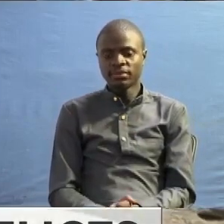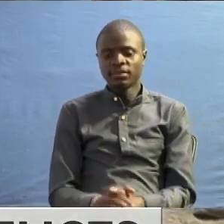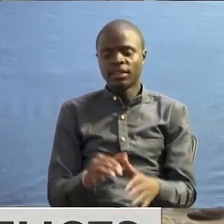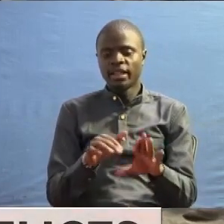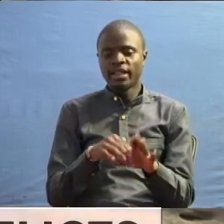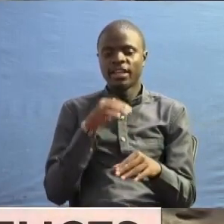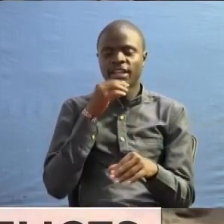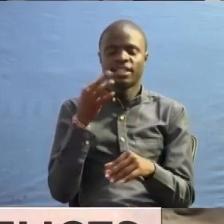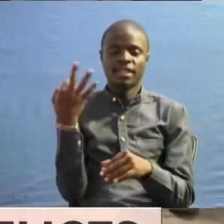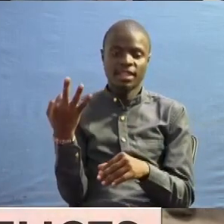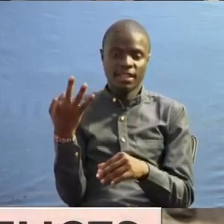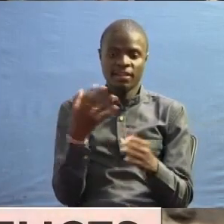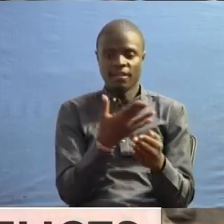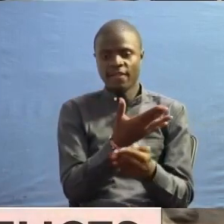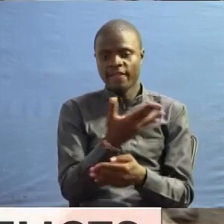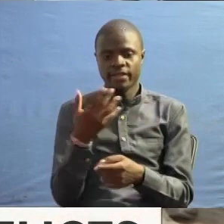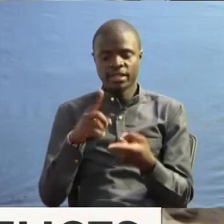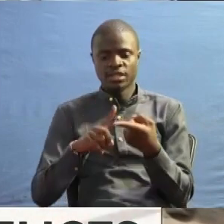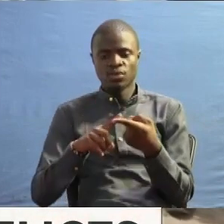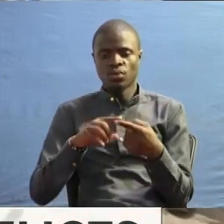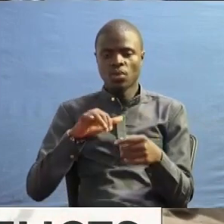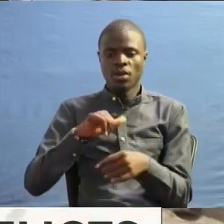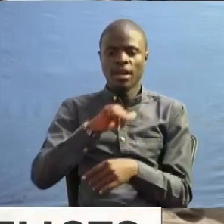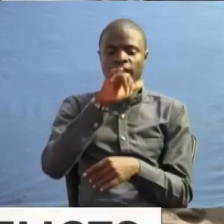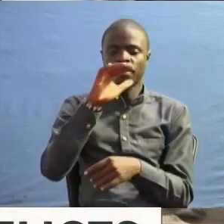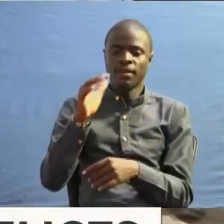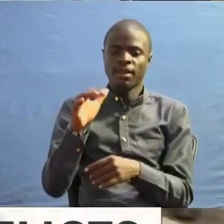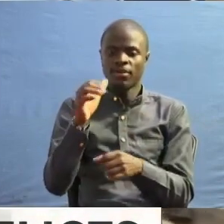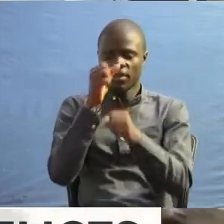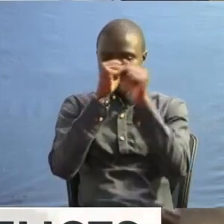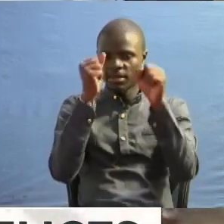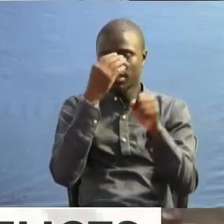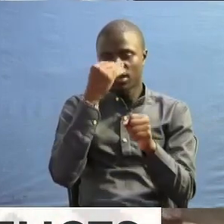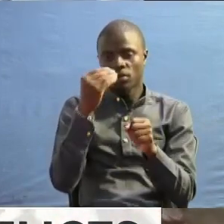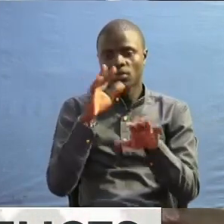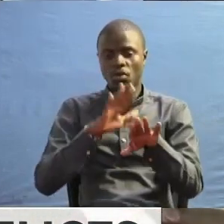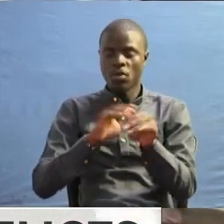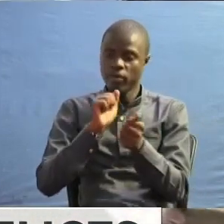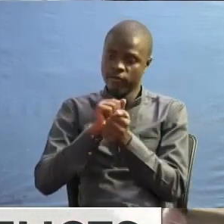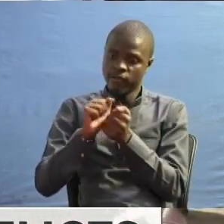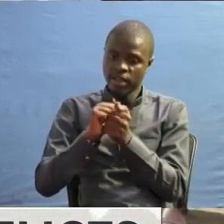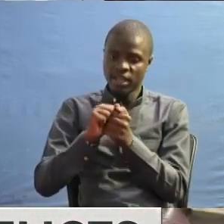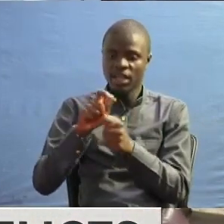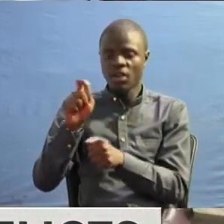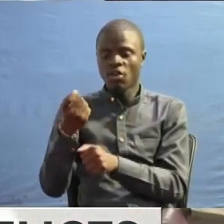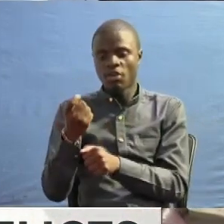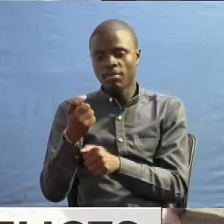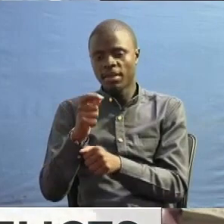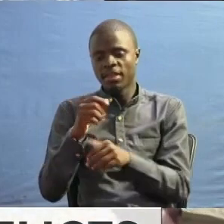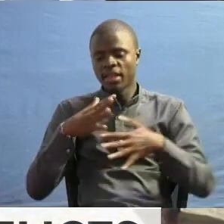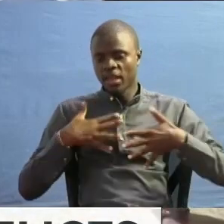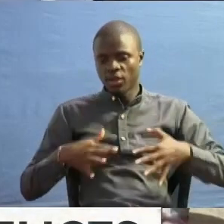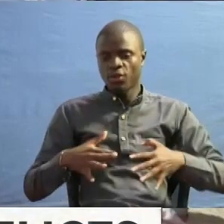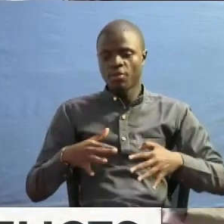third visit to Laikipia County since ascending to power, President William Ruto on Friday launched the Human Wildlife